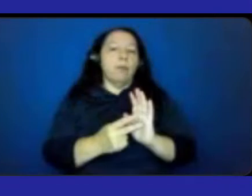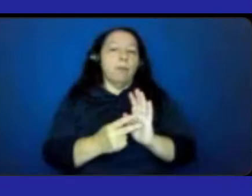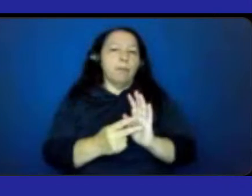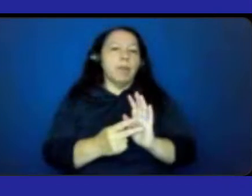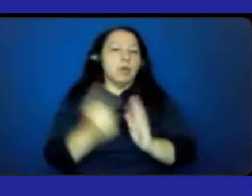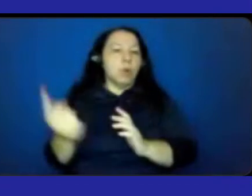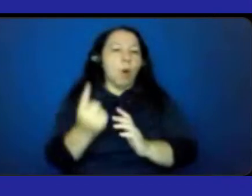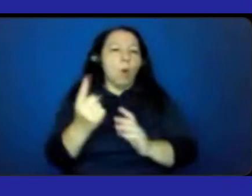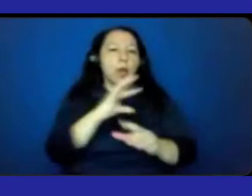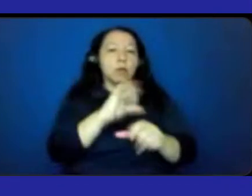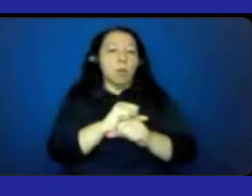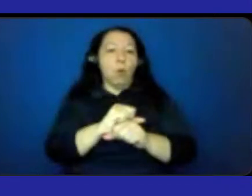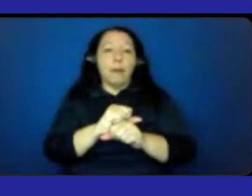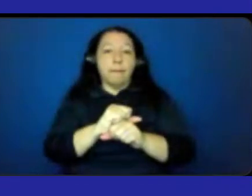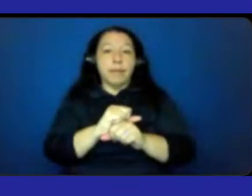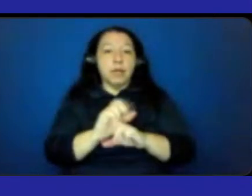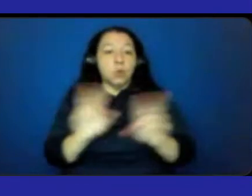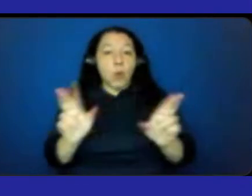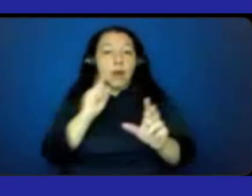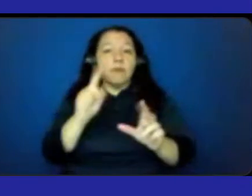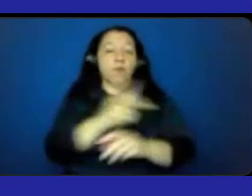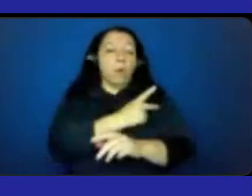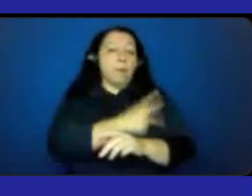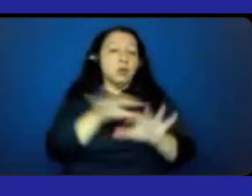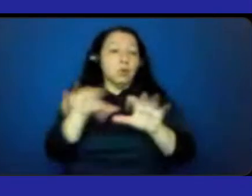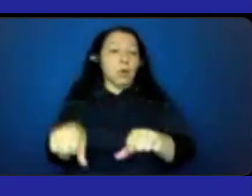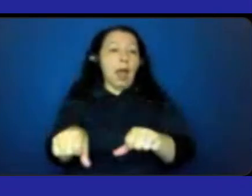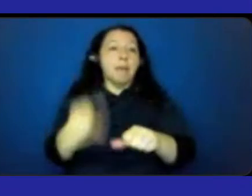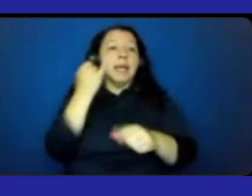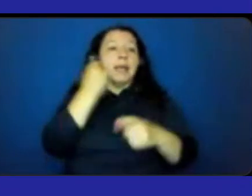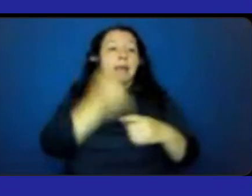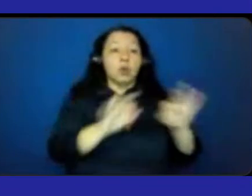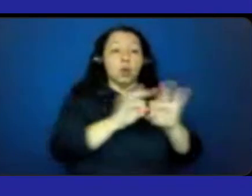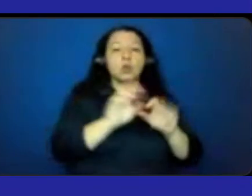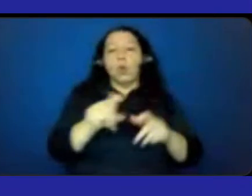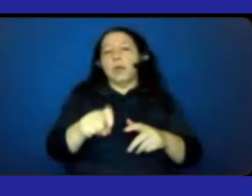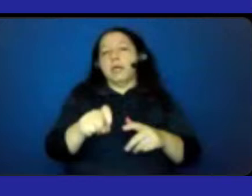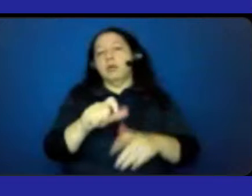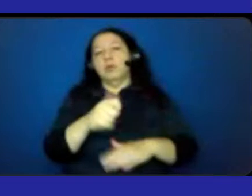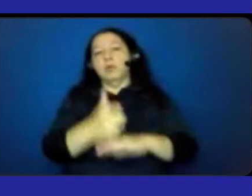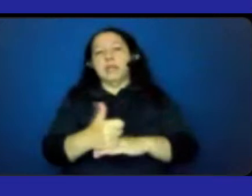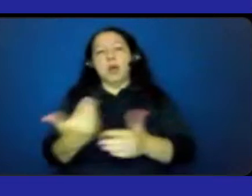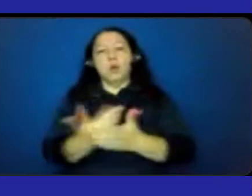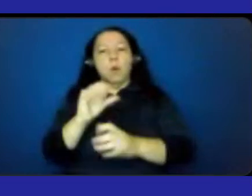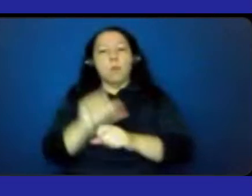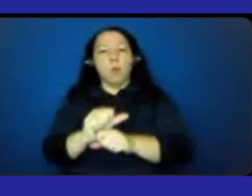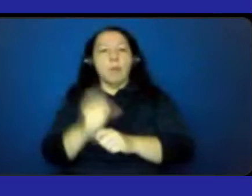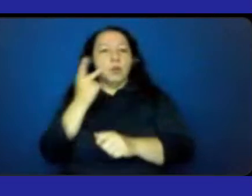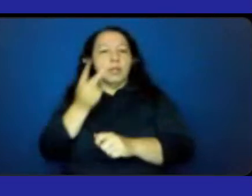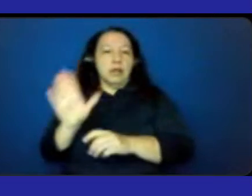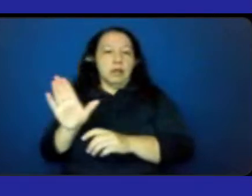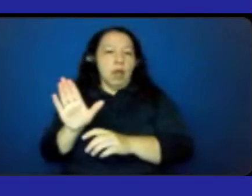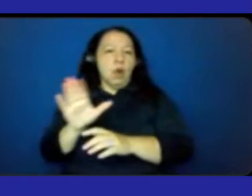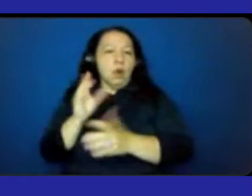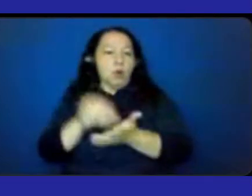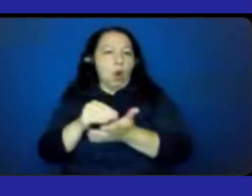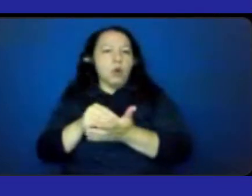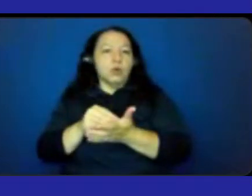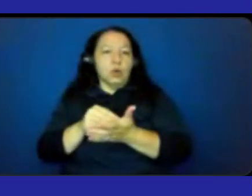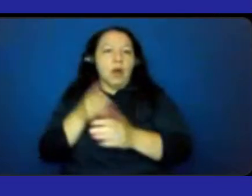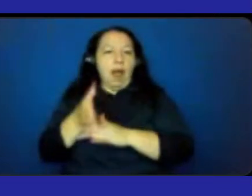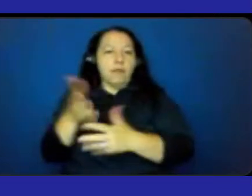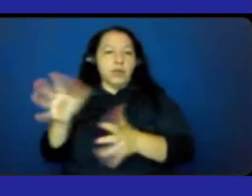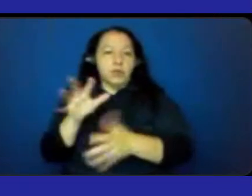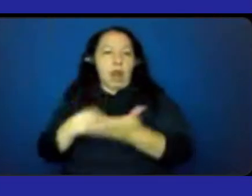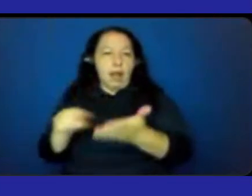appointments available for a patient, whether it's urgent or they need to be rescheduled to see their own doctor. We've also worked a lot with the contact center over the last few